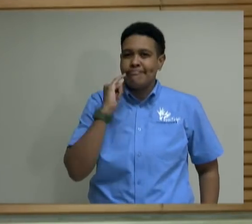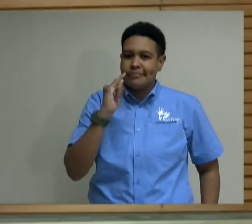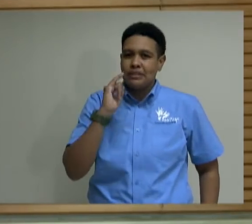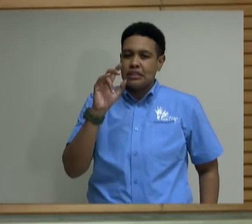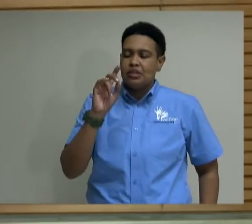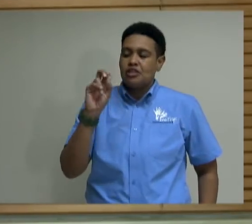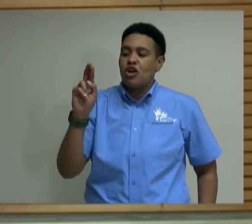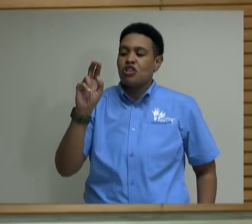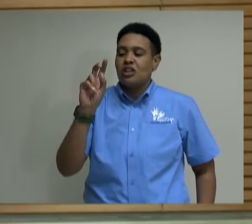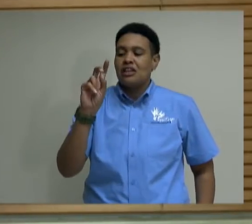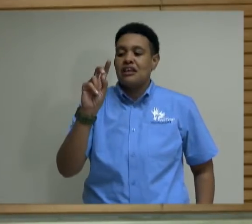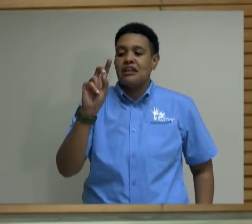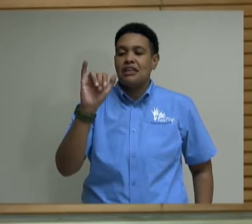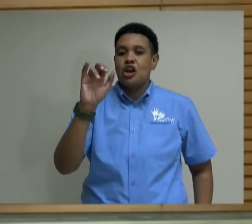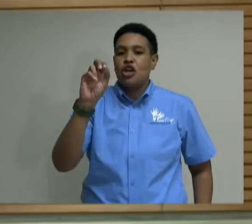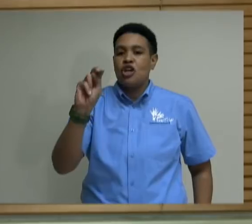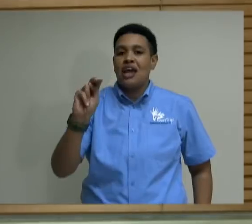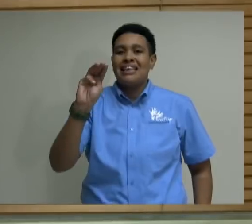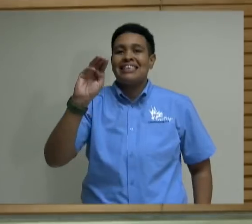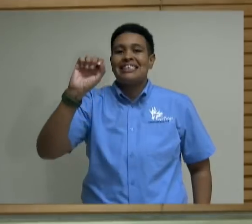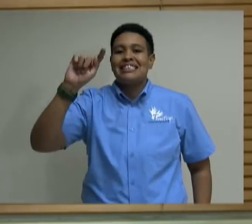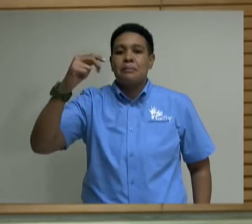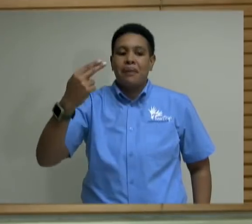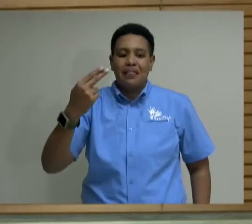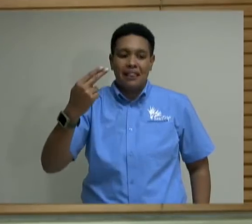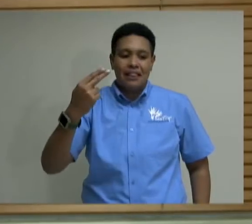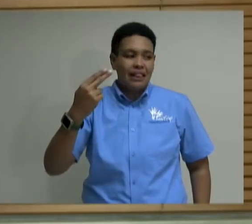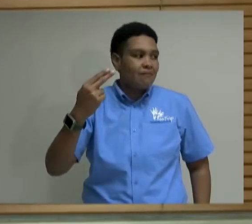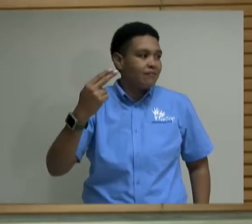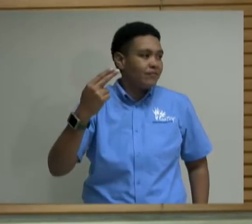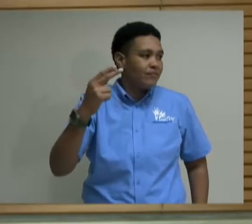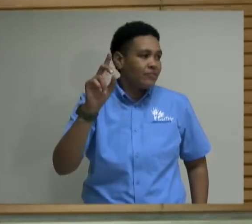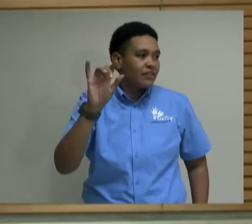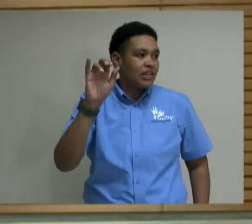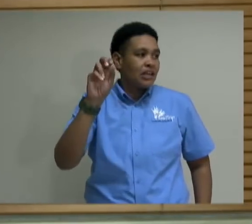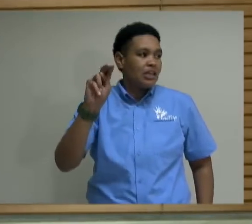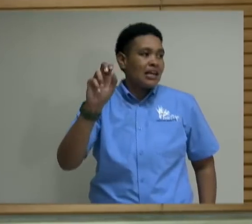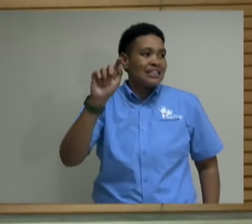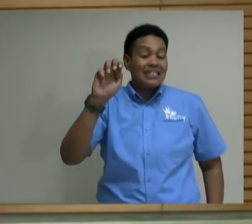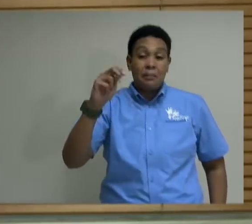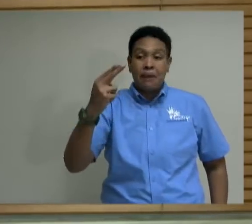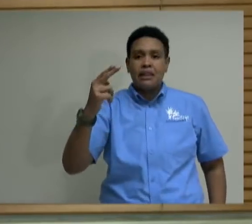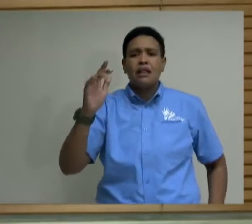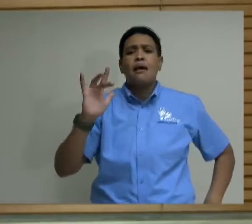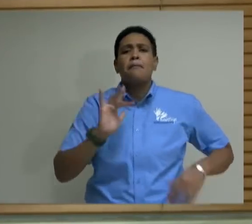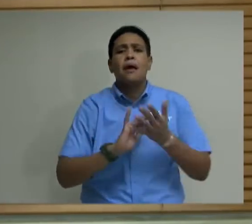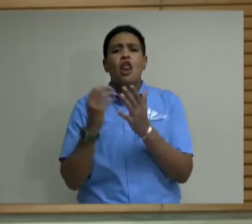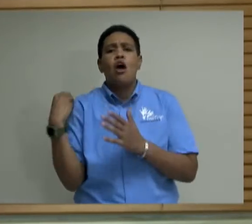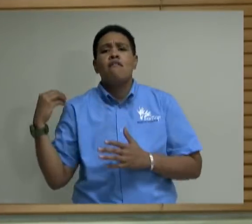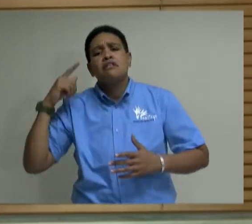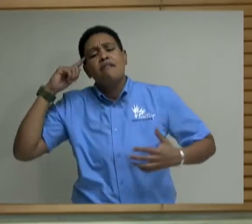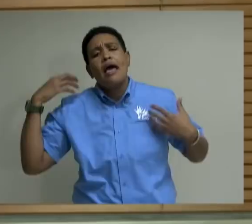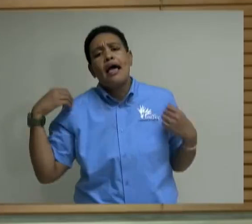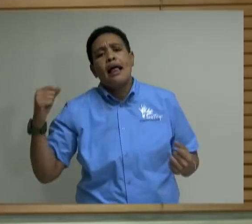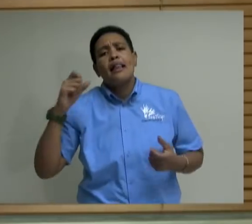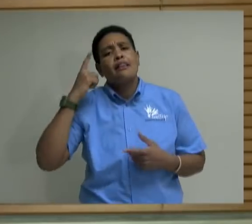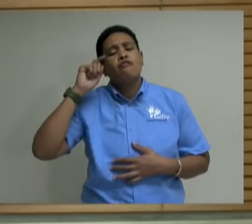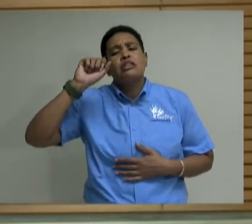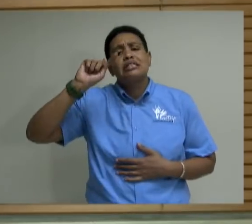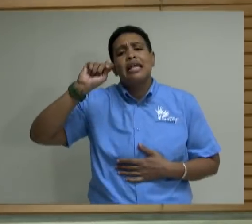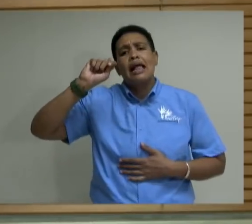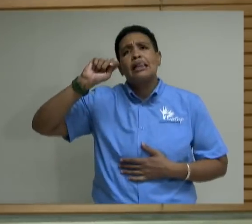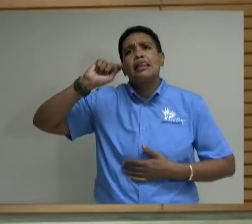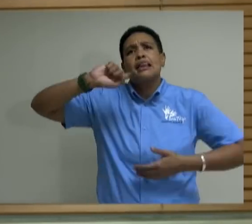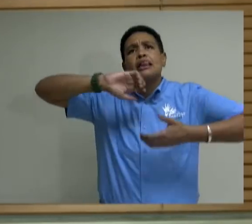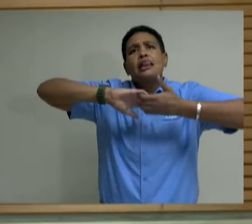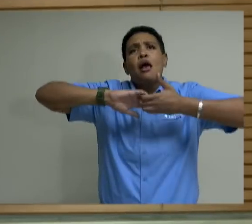Dwayne Smith, Dr. Smith, Medical Officer of Health for St. Thomas, that the successes